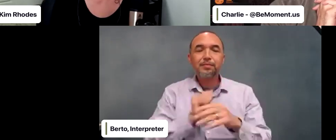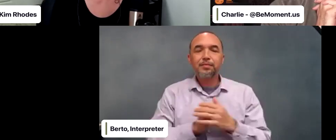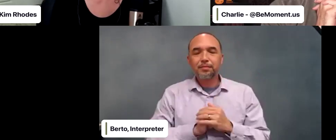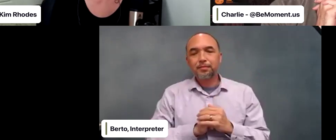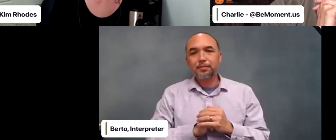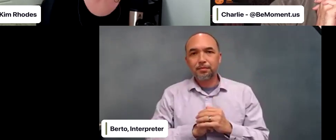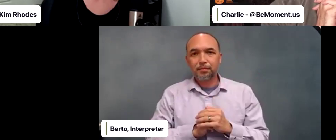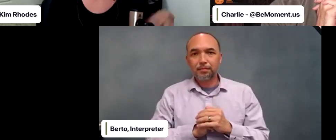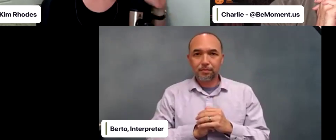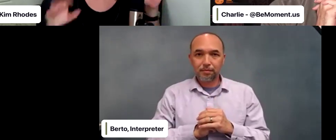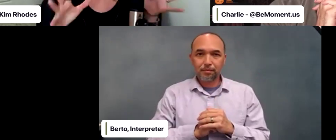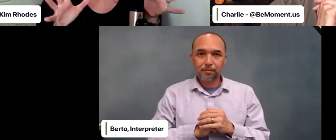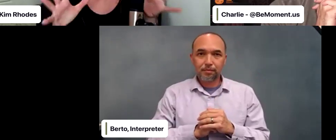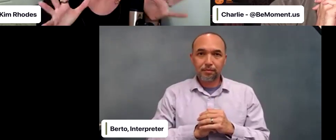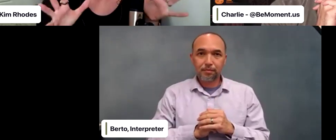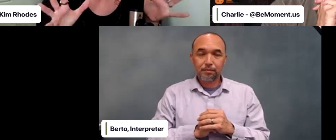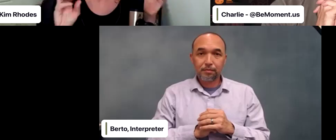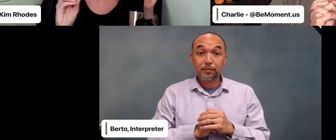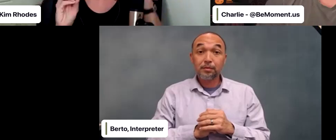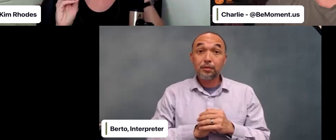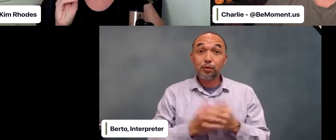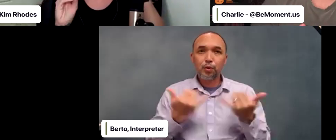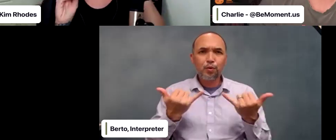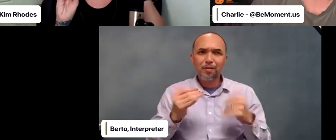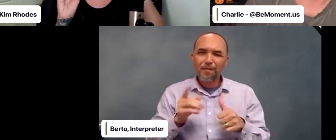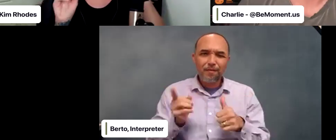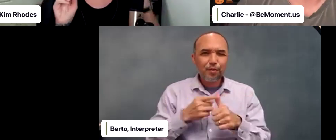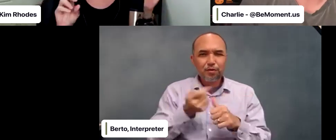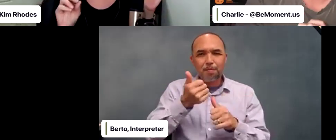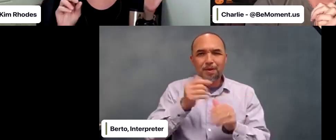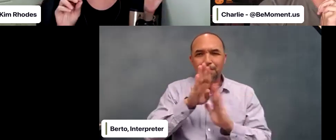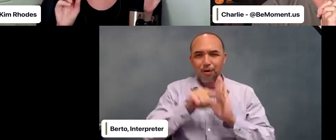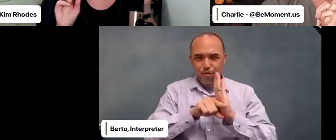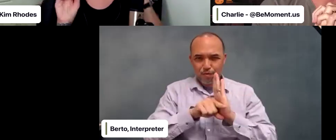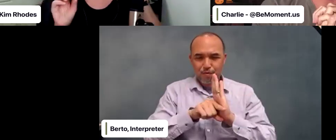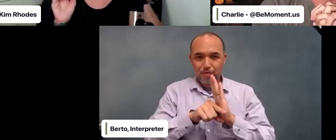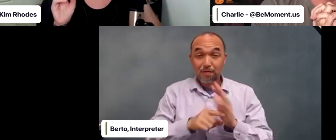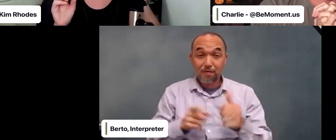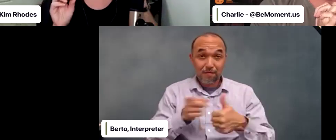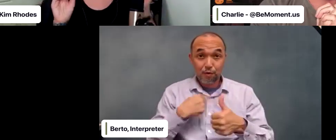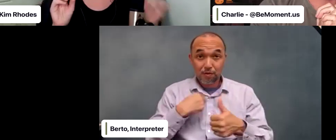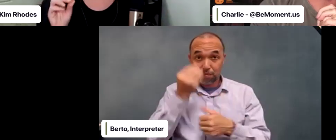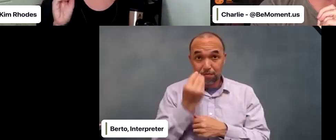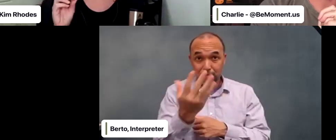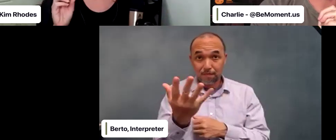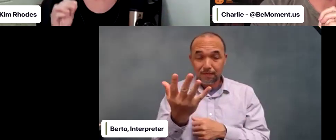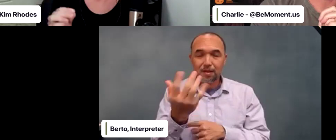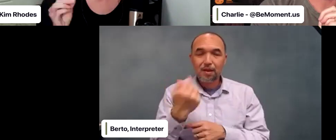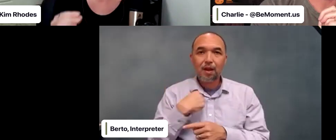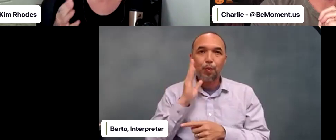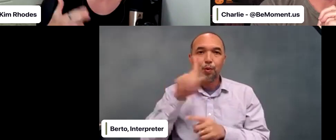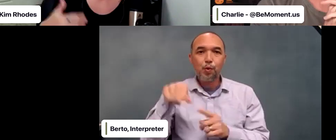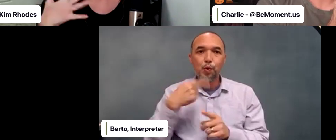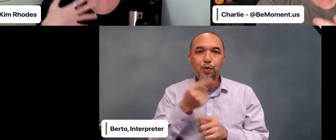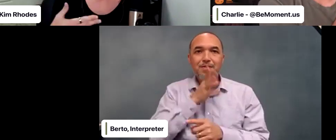I I want to give people some framework first of all. So Yeah. the first thing I'm going to say is that I am only going to speak